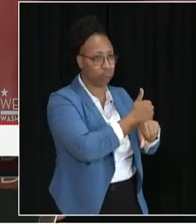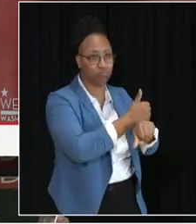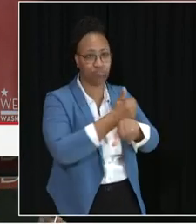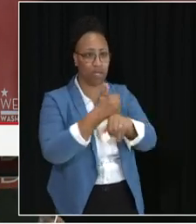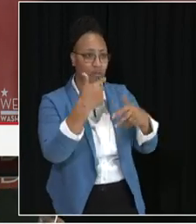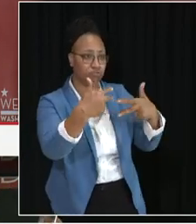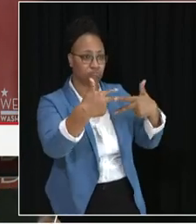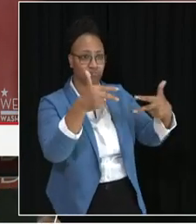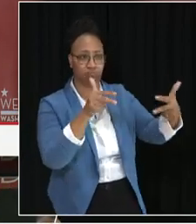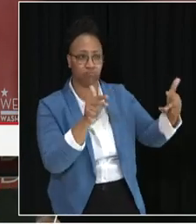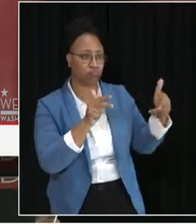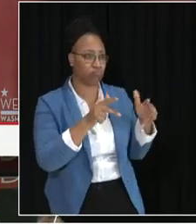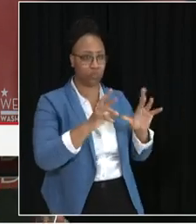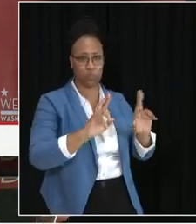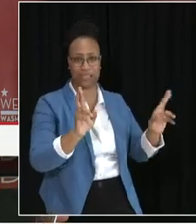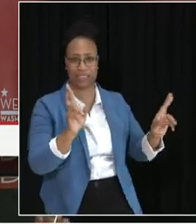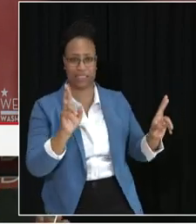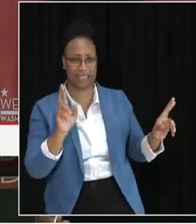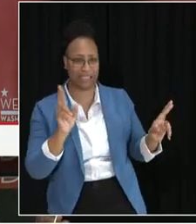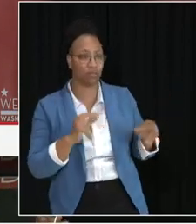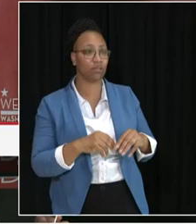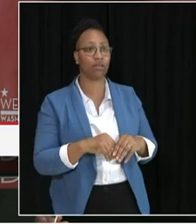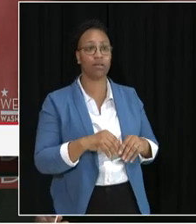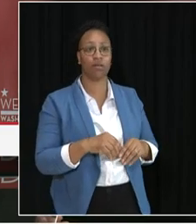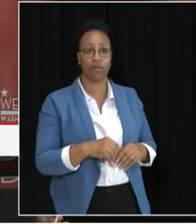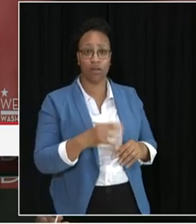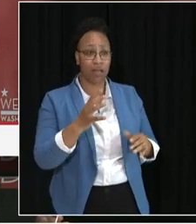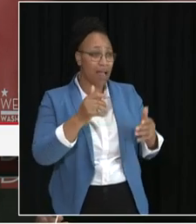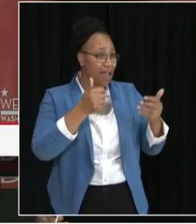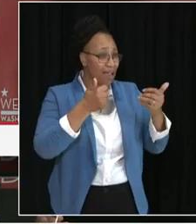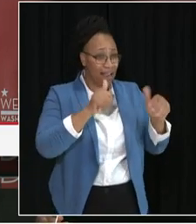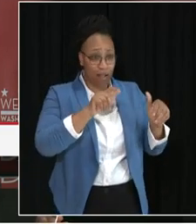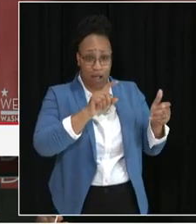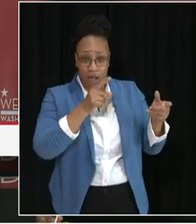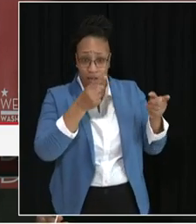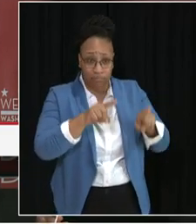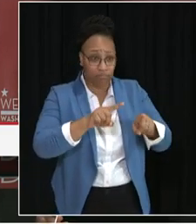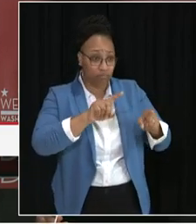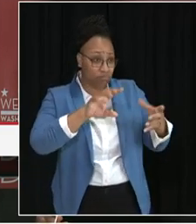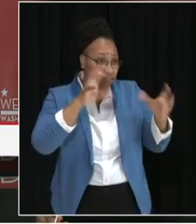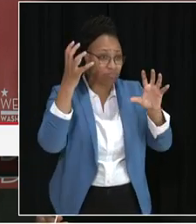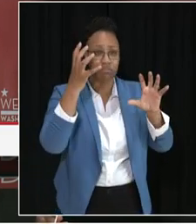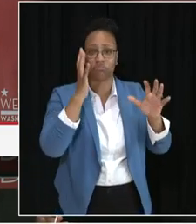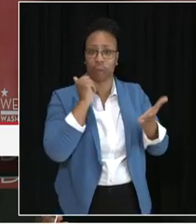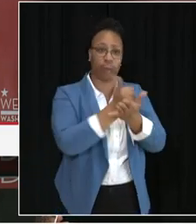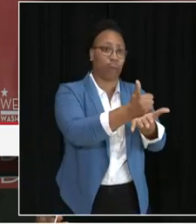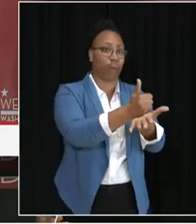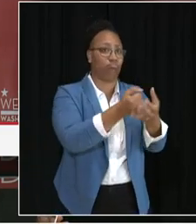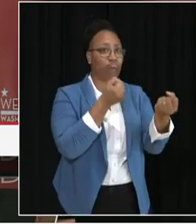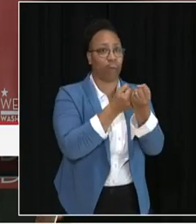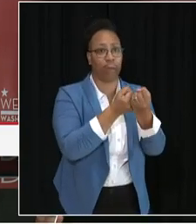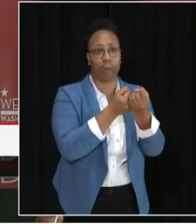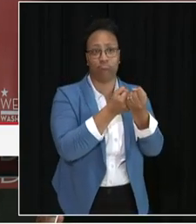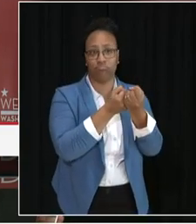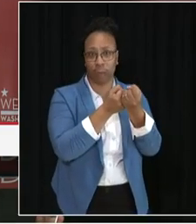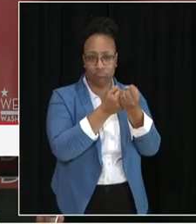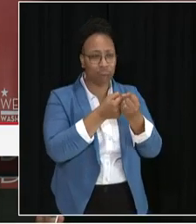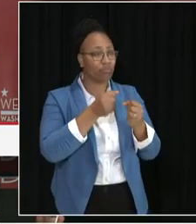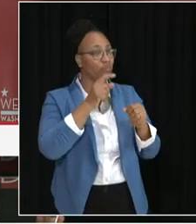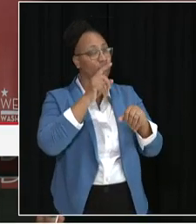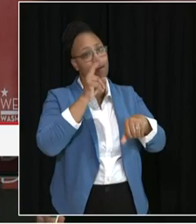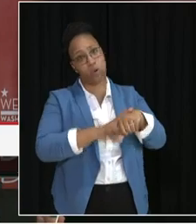but also to help with the injured. So they, of course, keep us safe every day, and we're grateful for